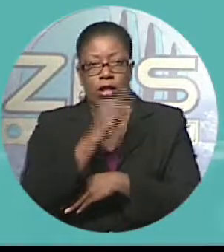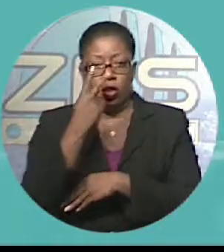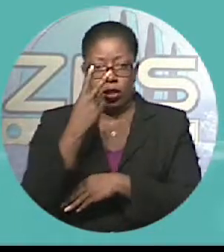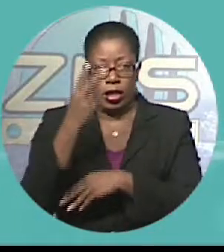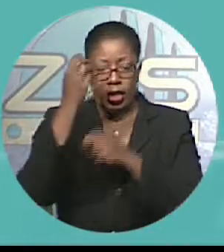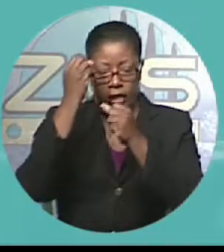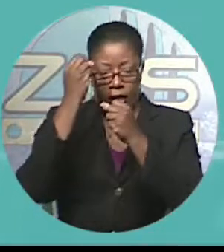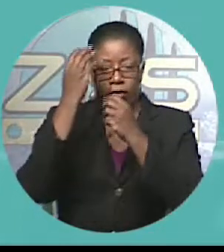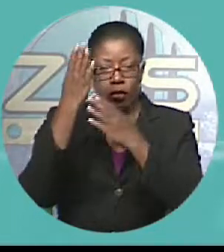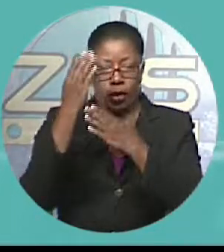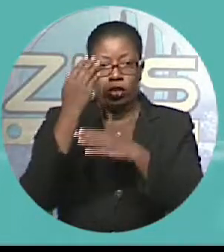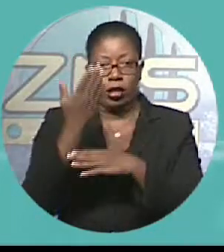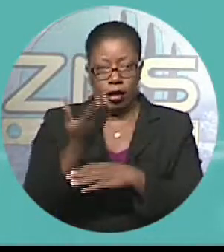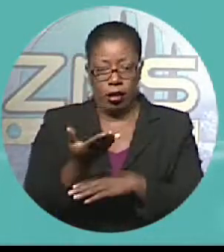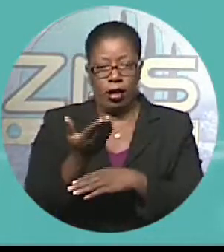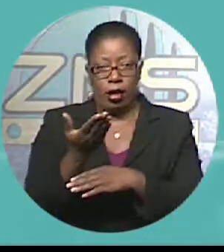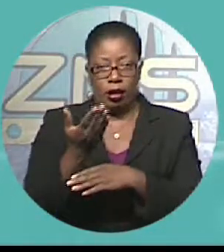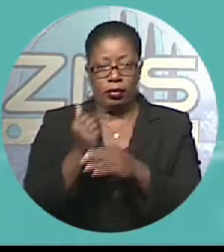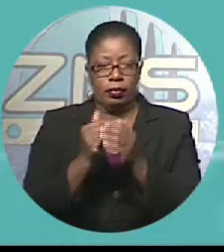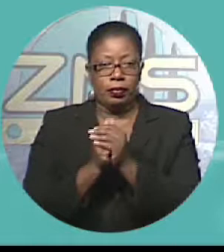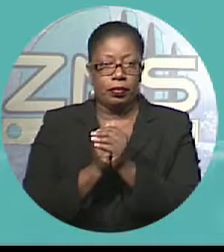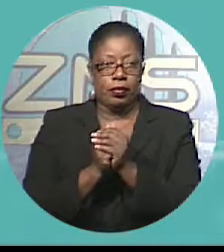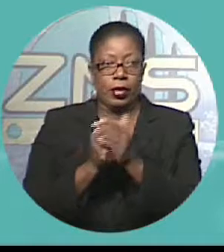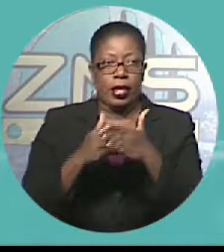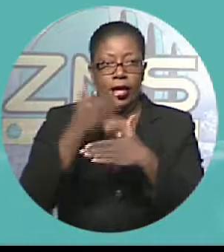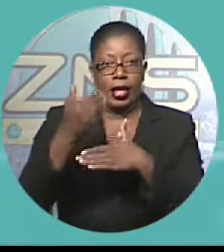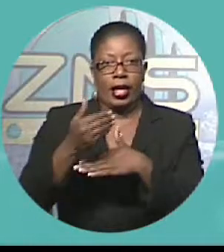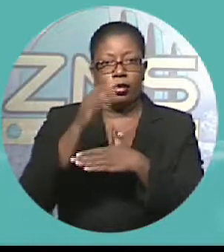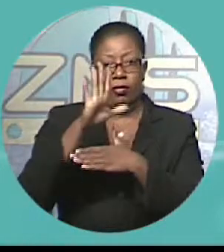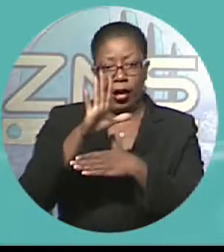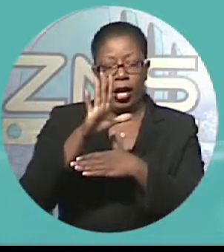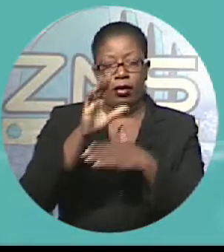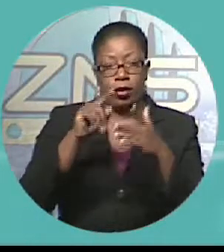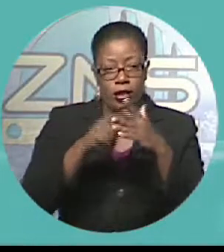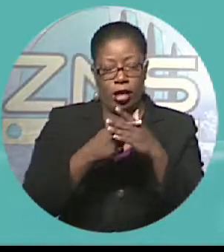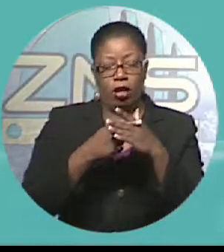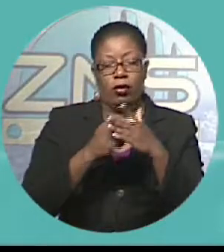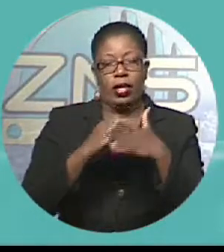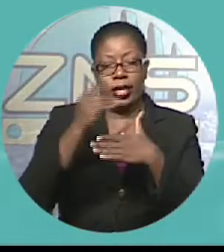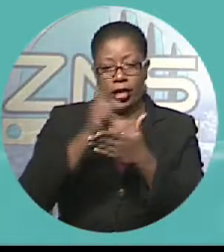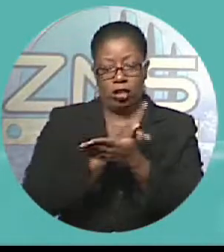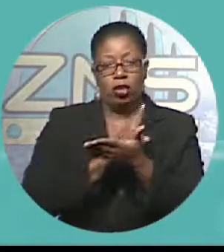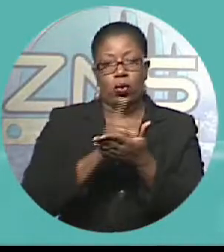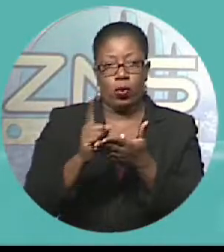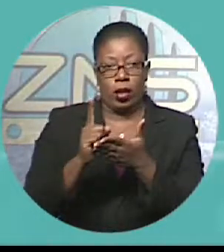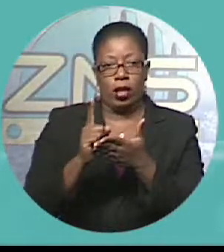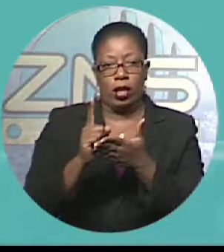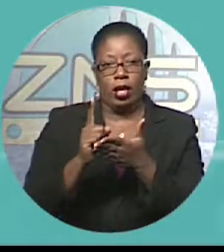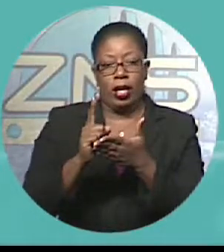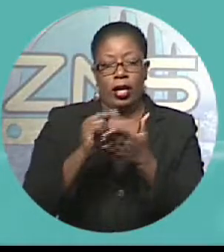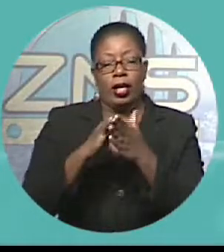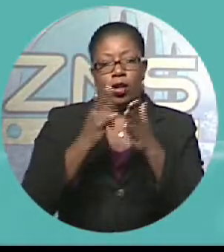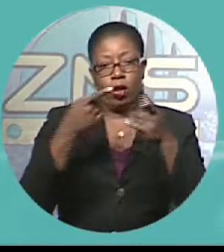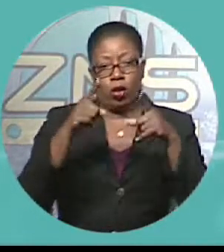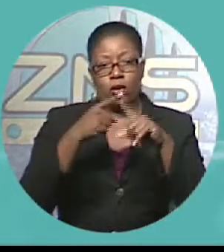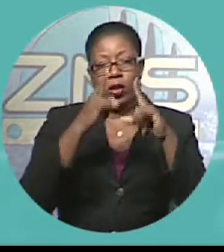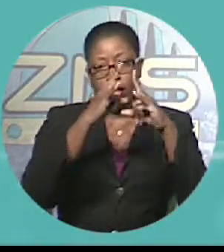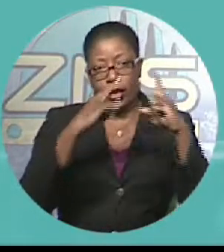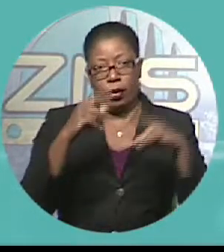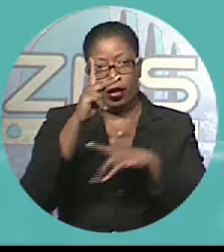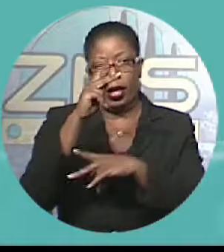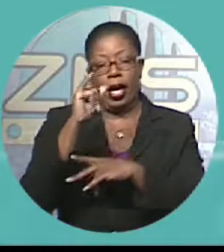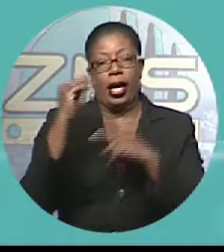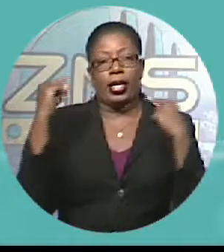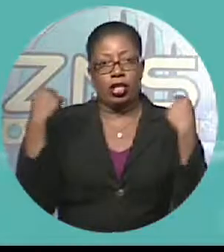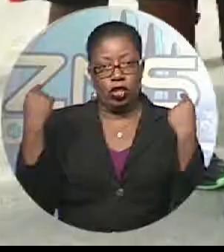in Oklahoma. The top 5 will be revealed next week, and then it's on to the Top 50 camp next month at the Kendall Isaacs